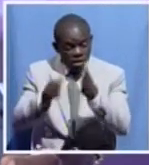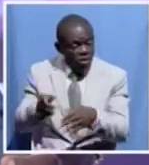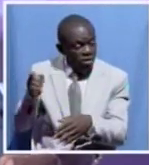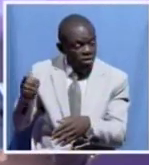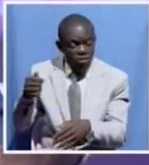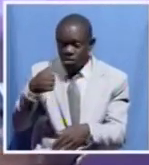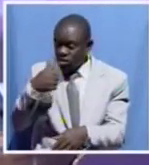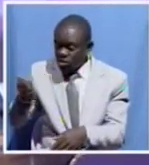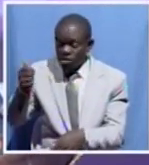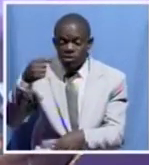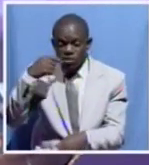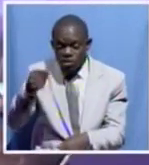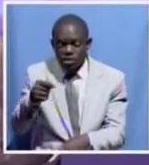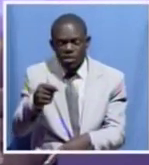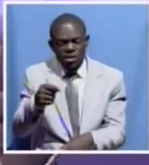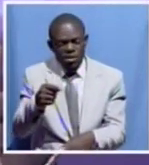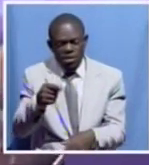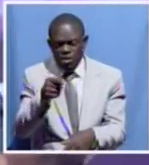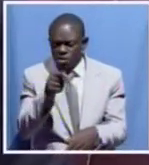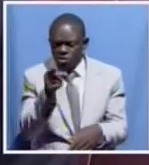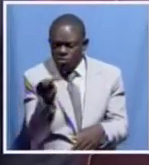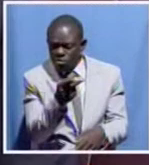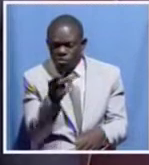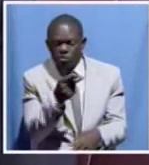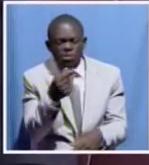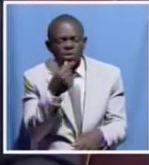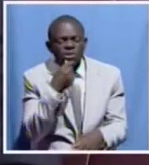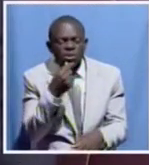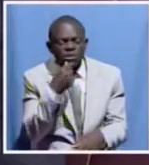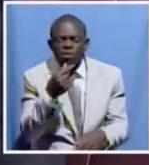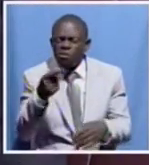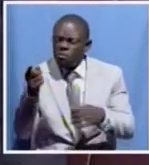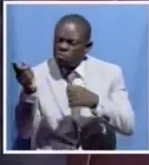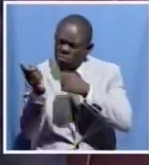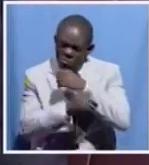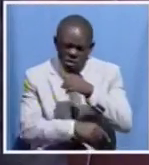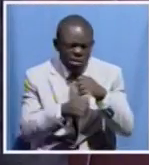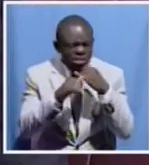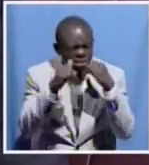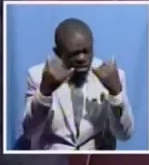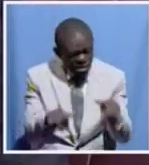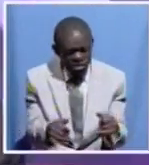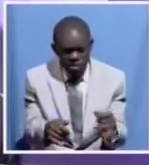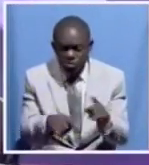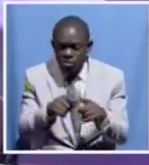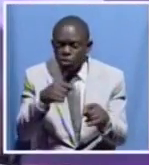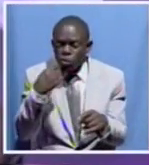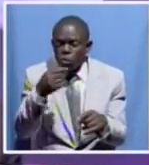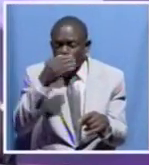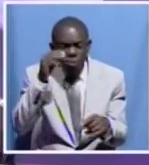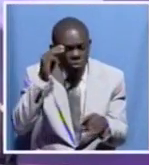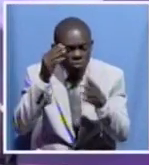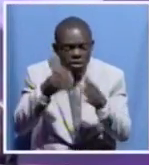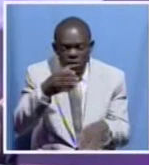see harsh punishments towards corruption, towards other evils that were robbing the public of resource, and yet he saw